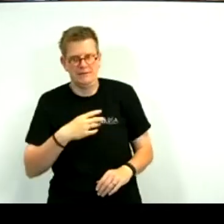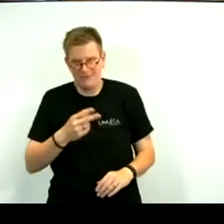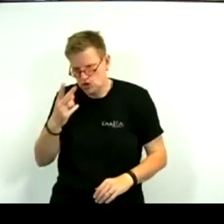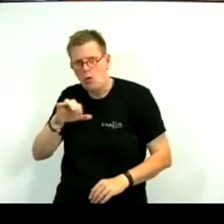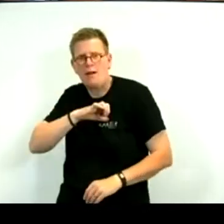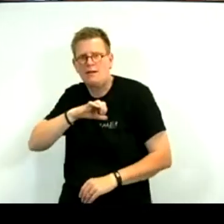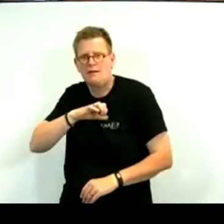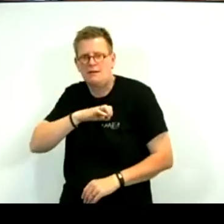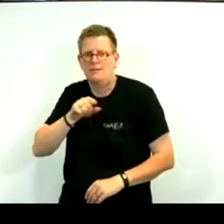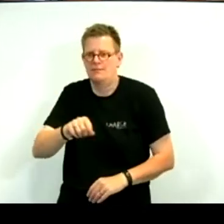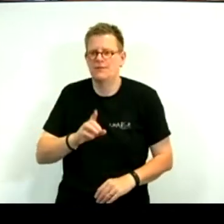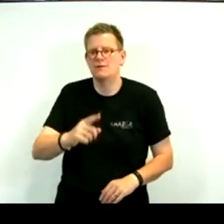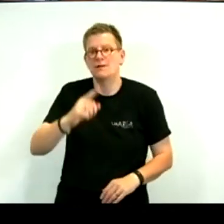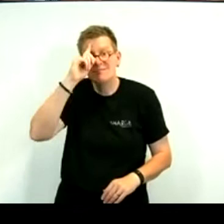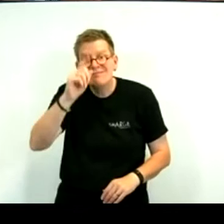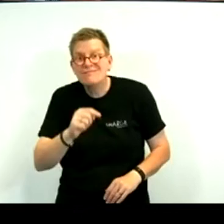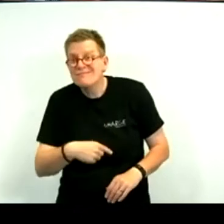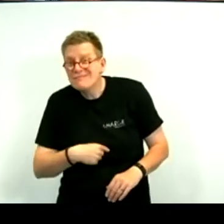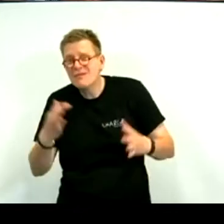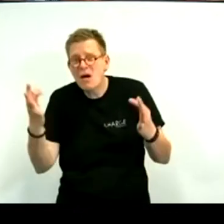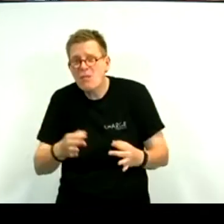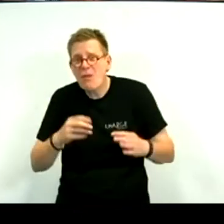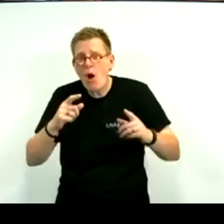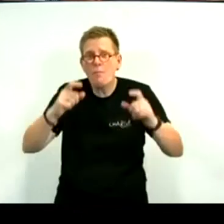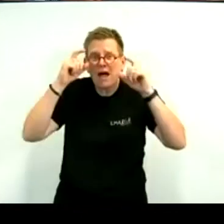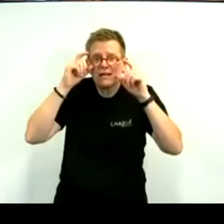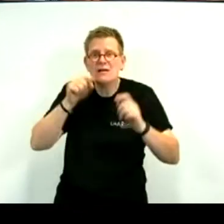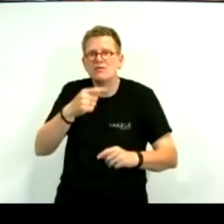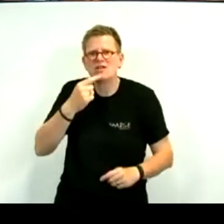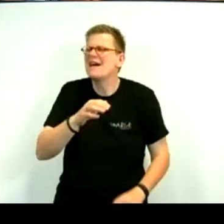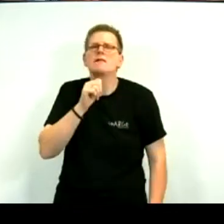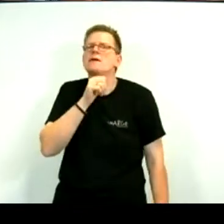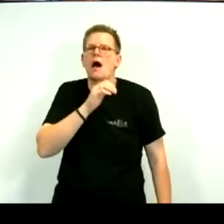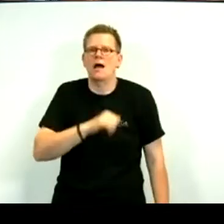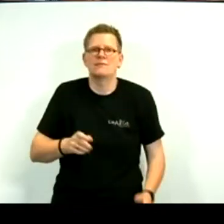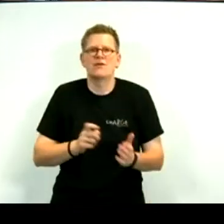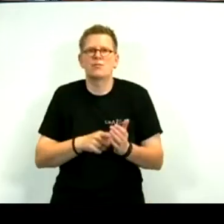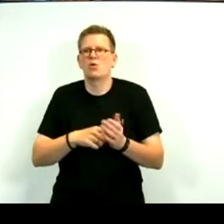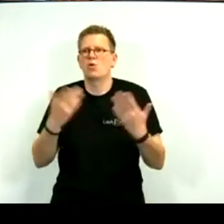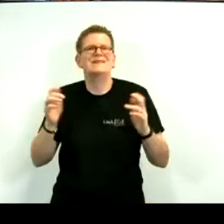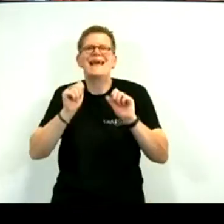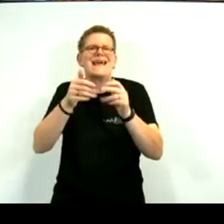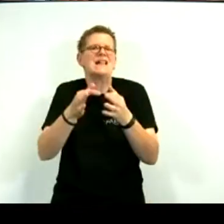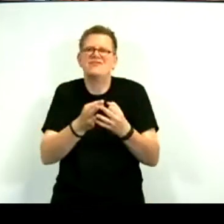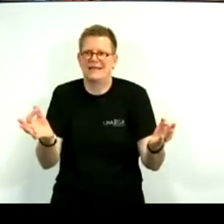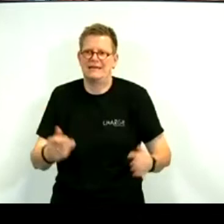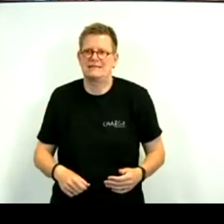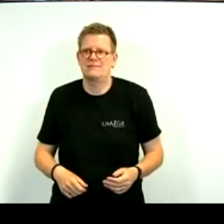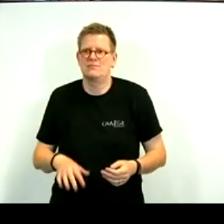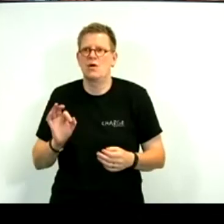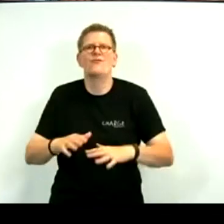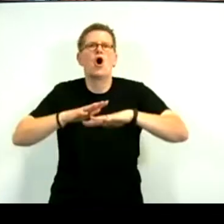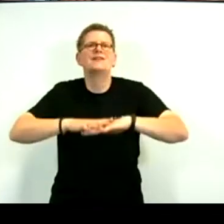have glasses? They might say no, because glasses won't help with retinal collarboma. But you